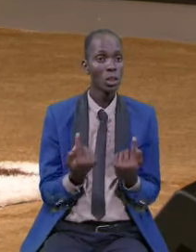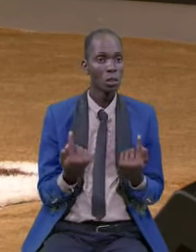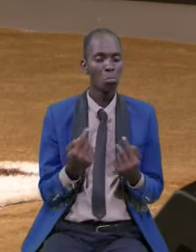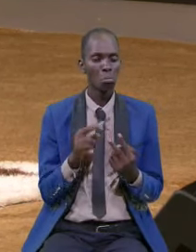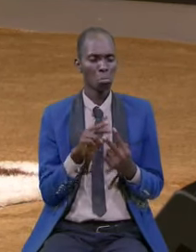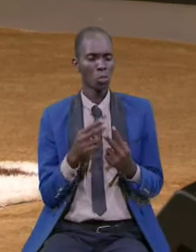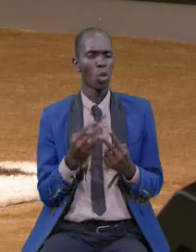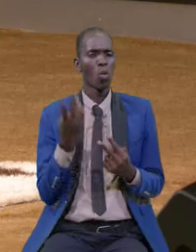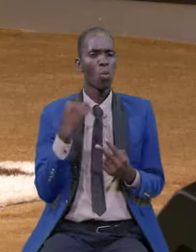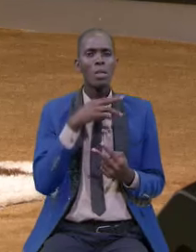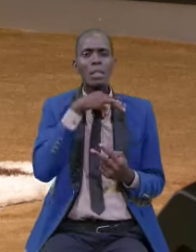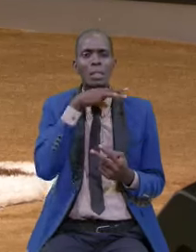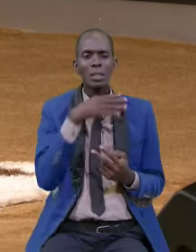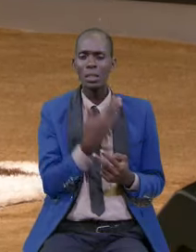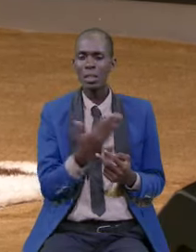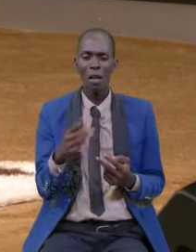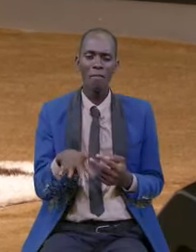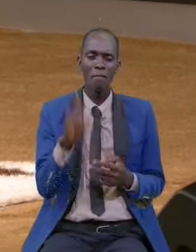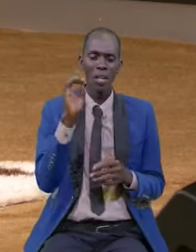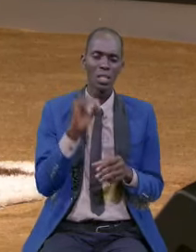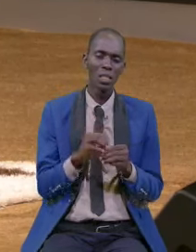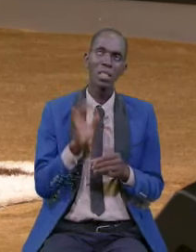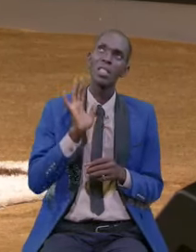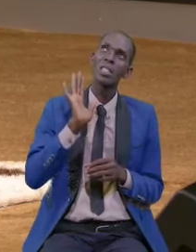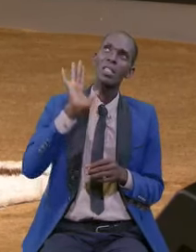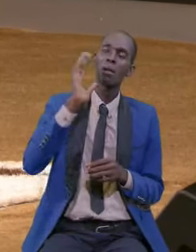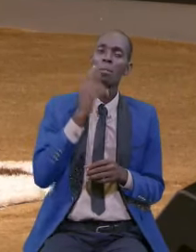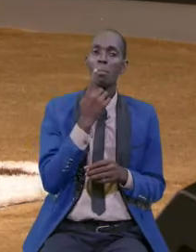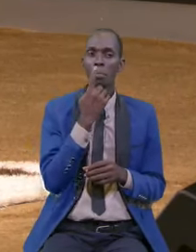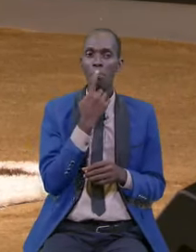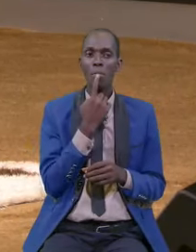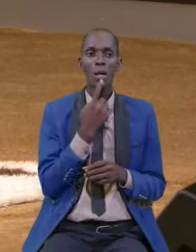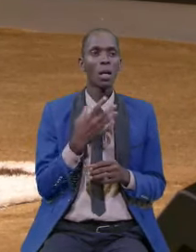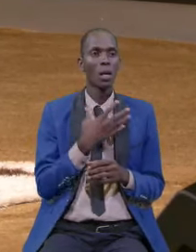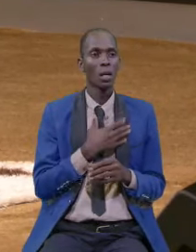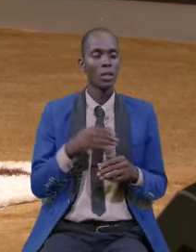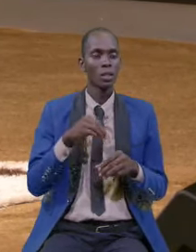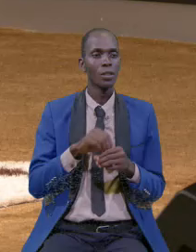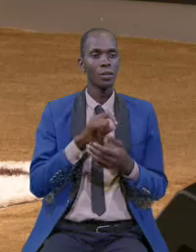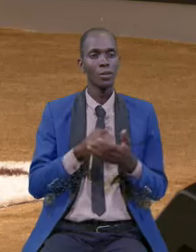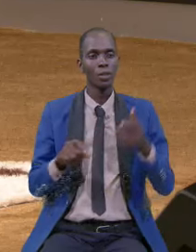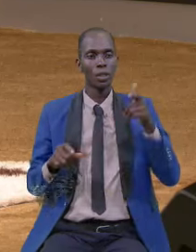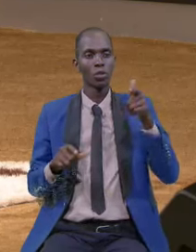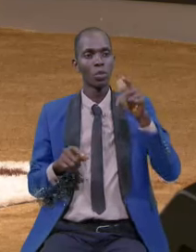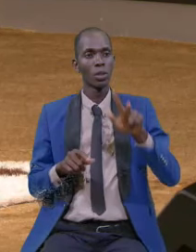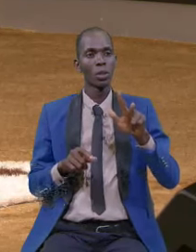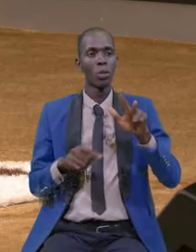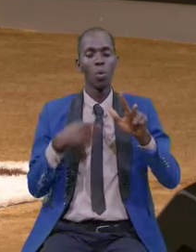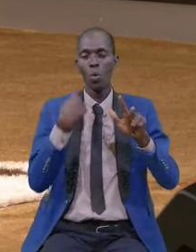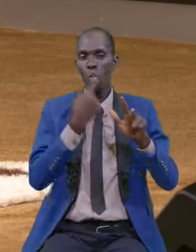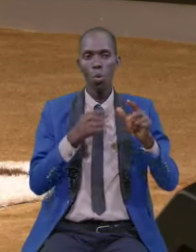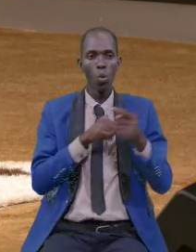in his mouth. In verse 23, verse 23 says, who when he